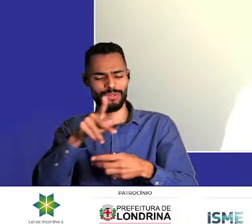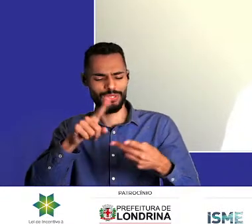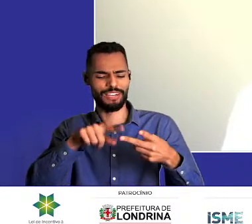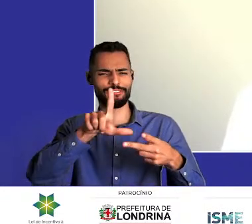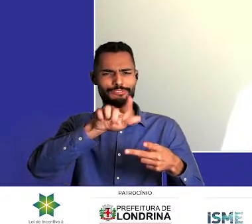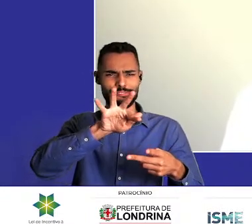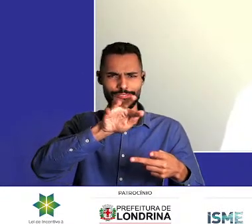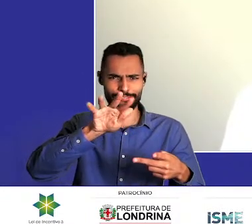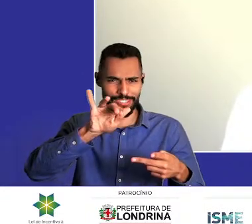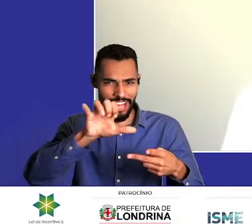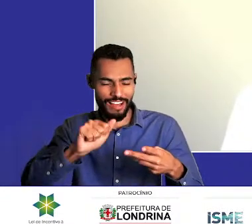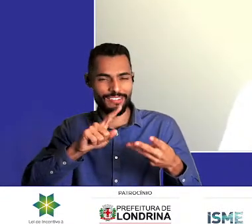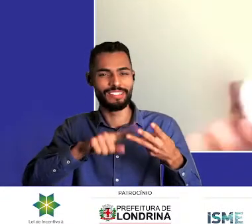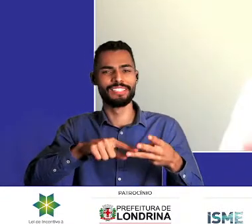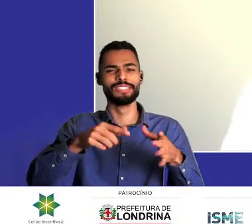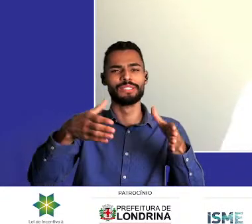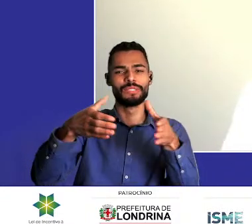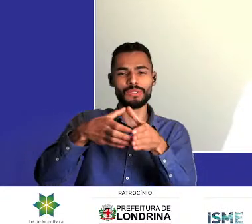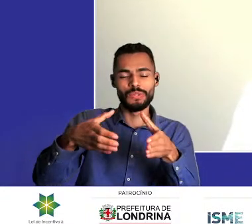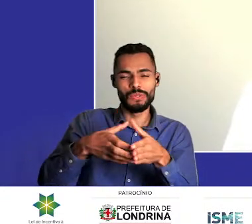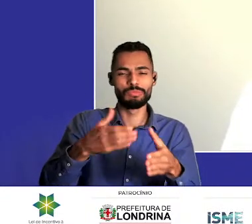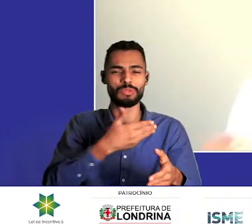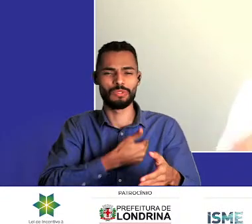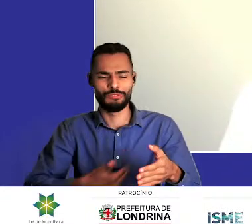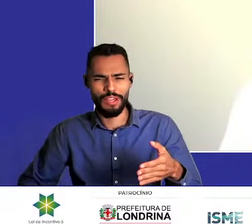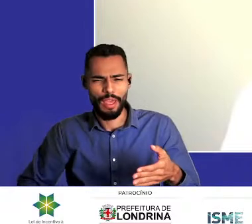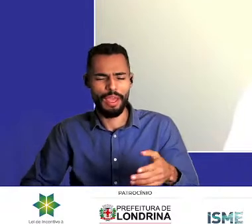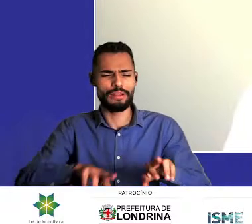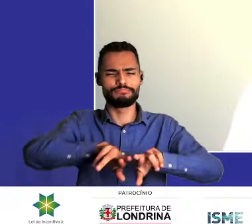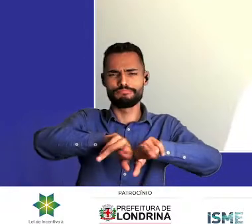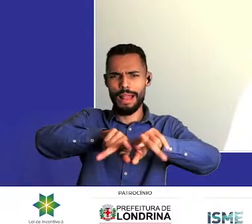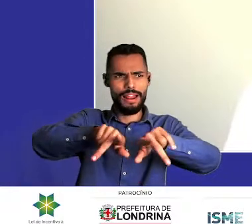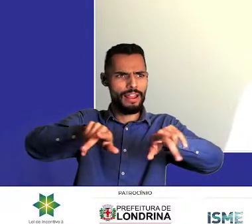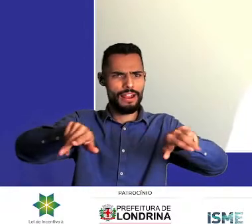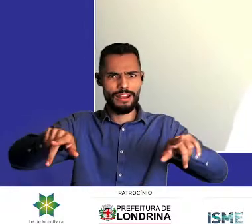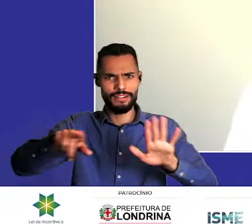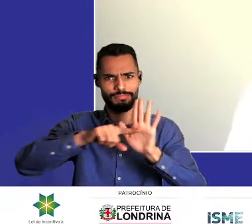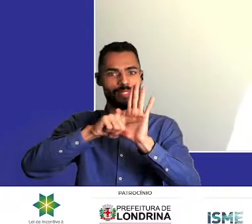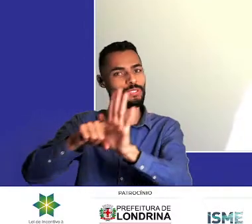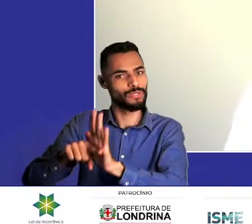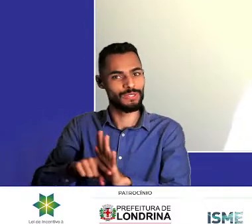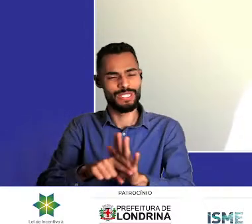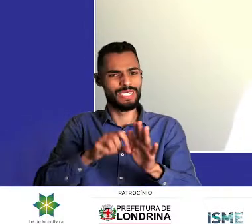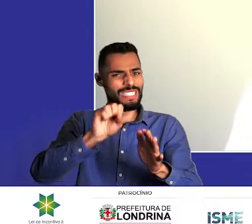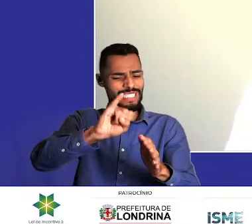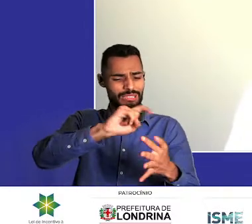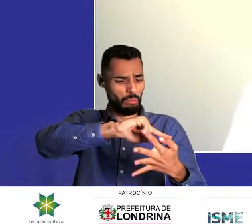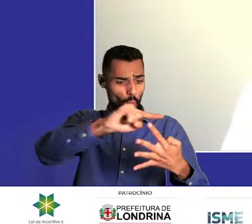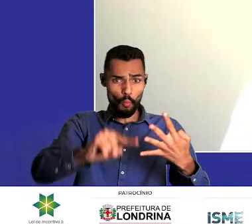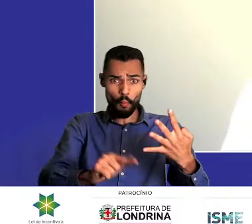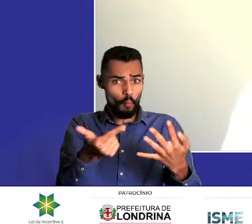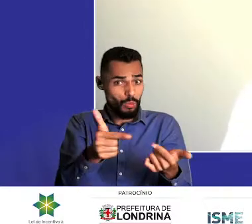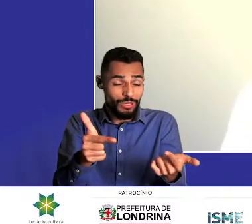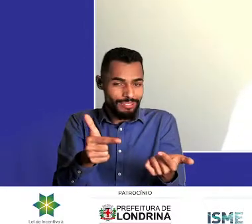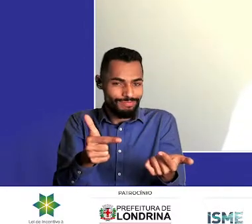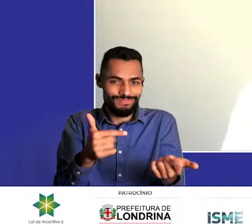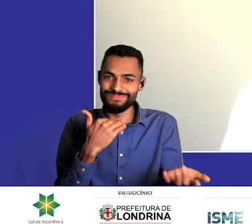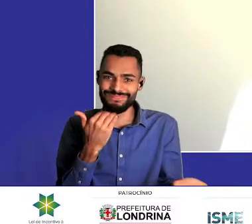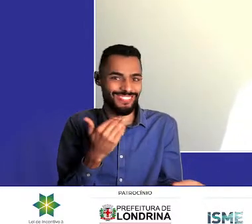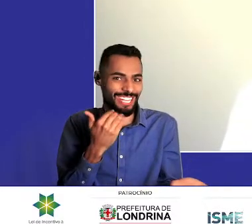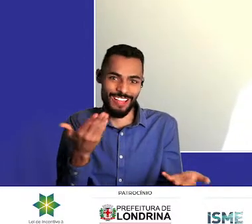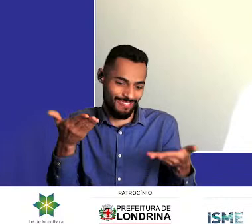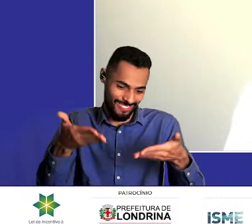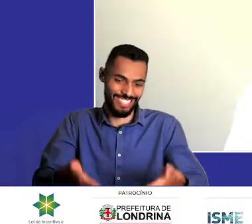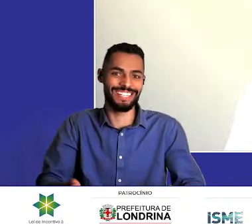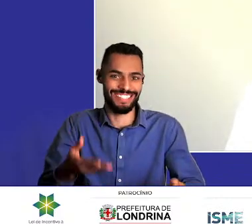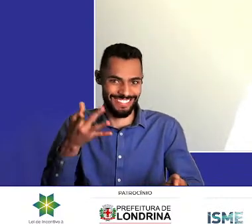our organizations, without which we cannot be here and we can't do what we are doing. And especially a